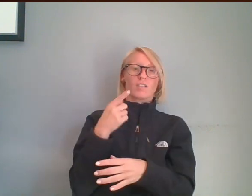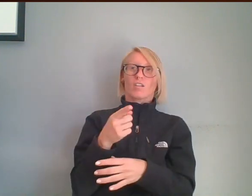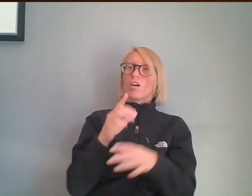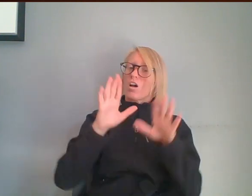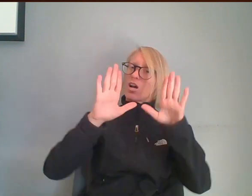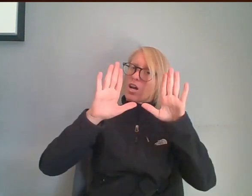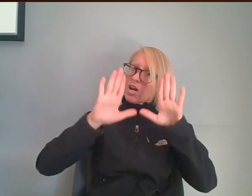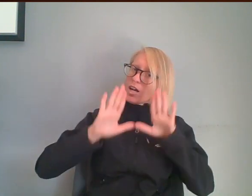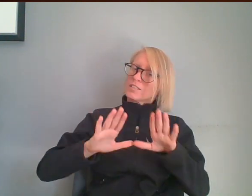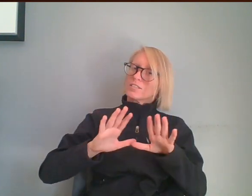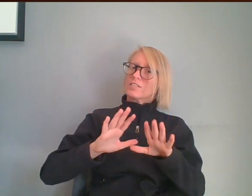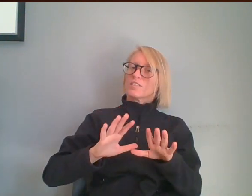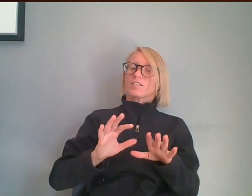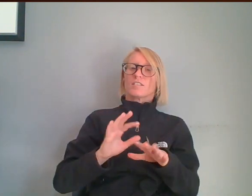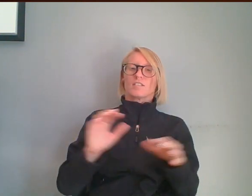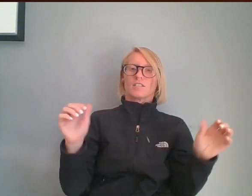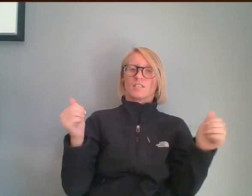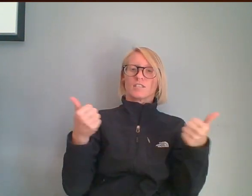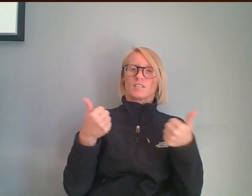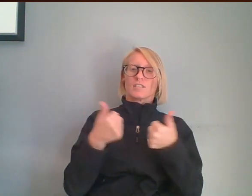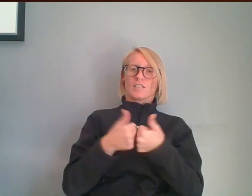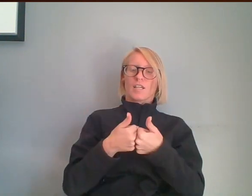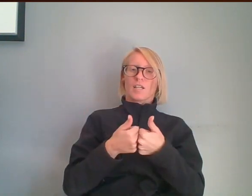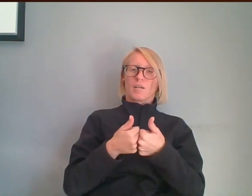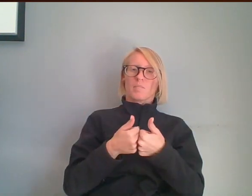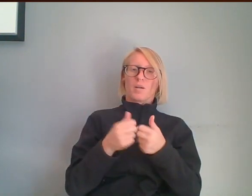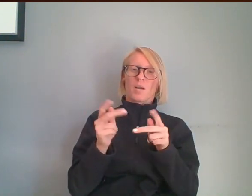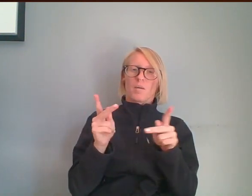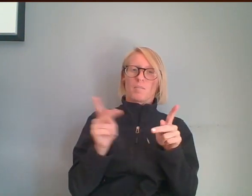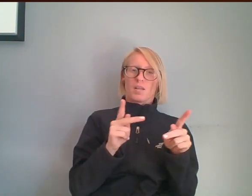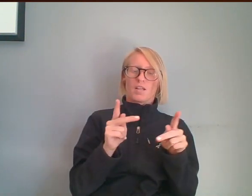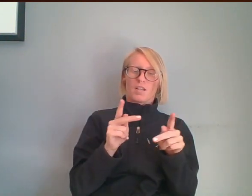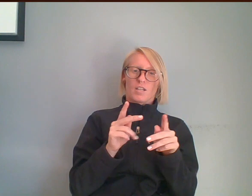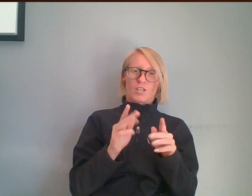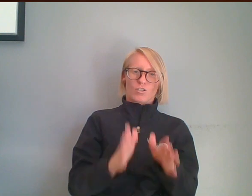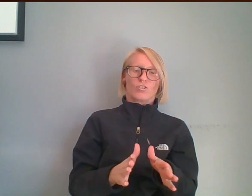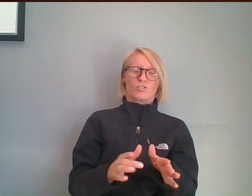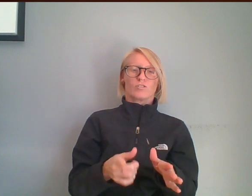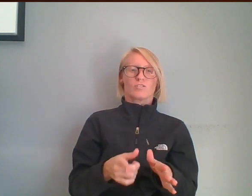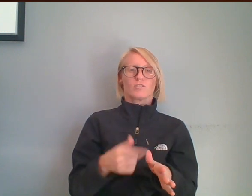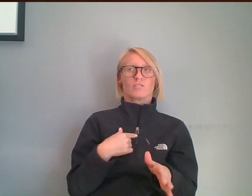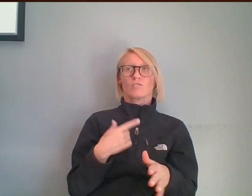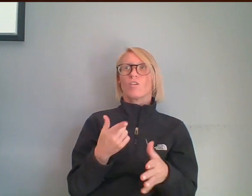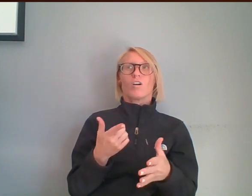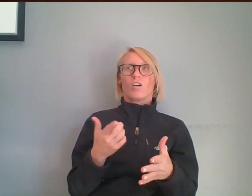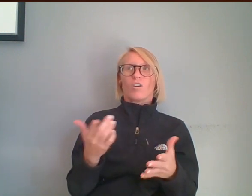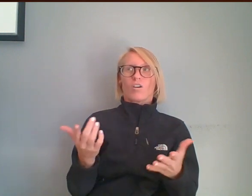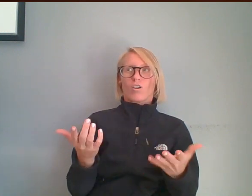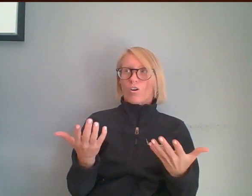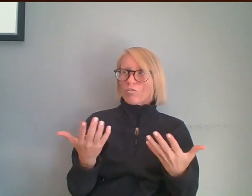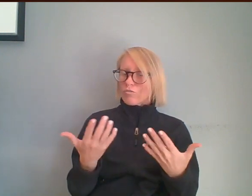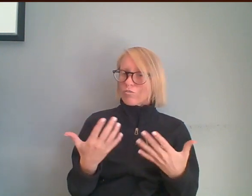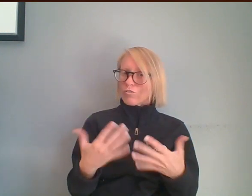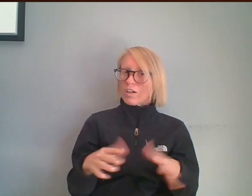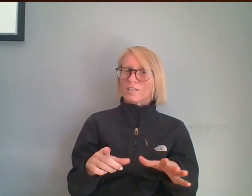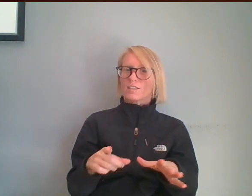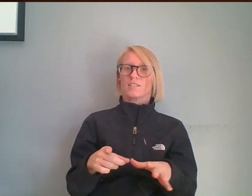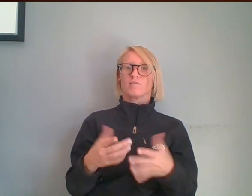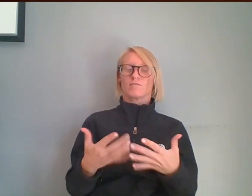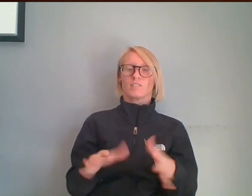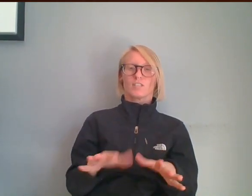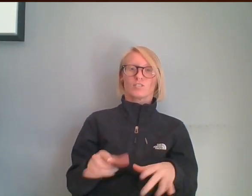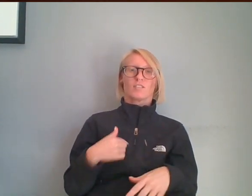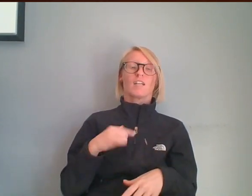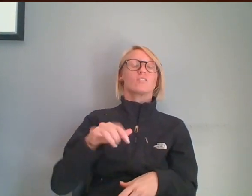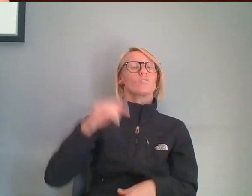you the game. Shout the wrong name. And you have already begun figuring out how you're going to master the game. That's your brain